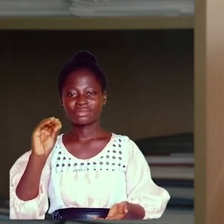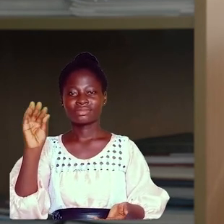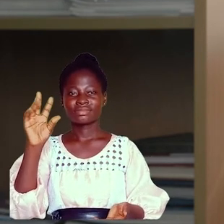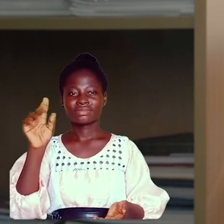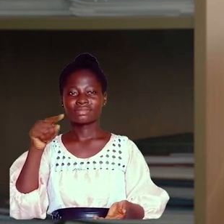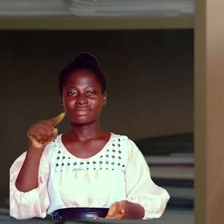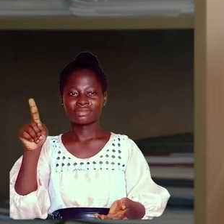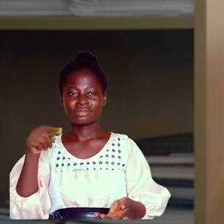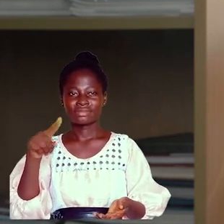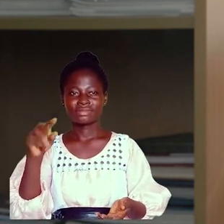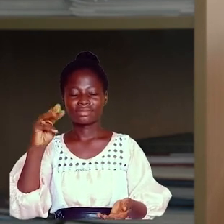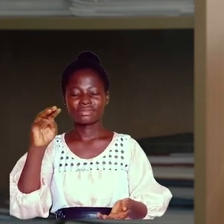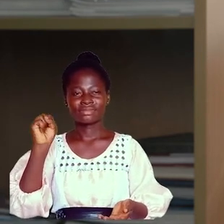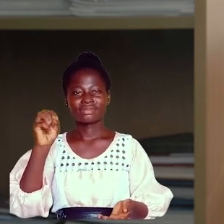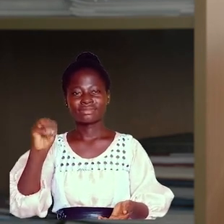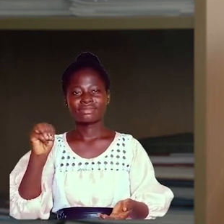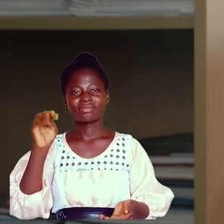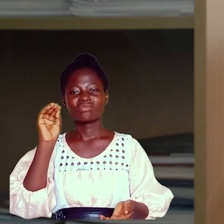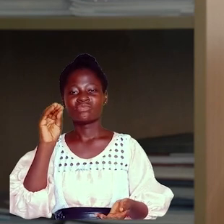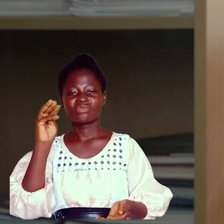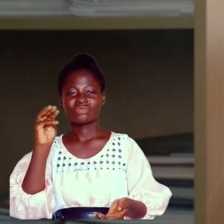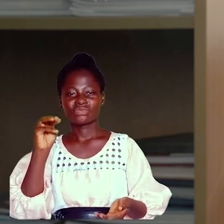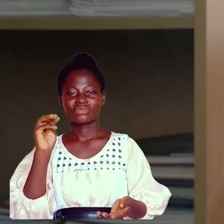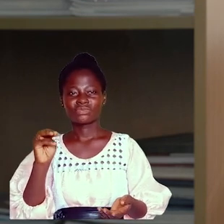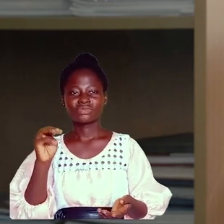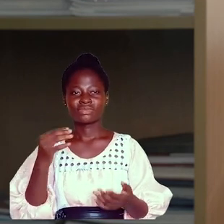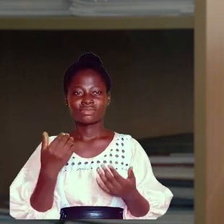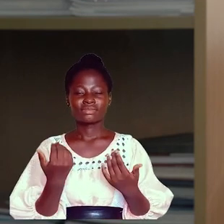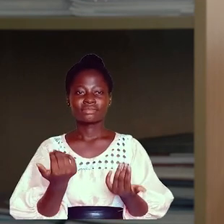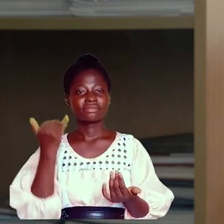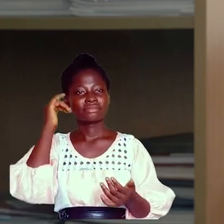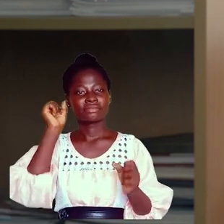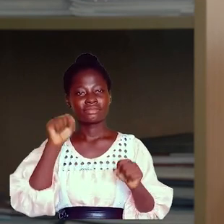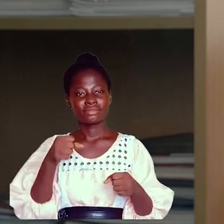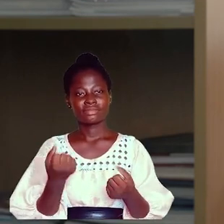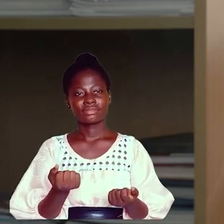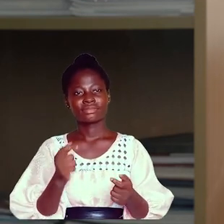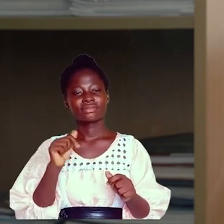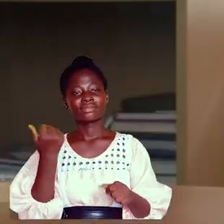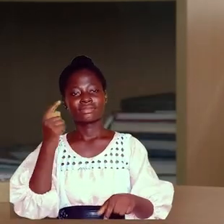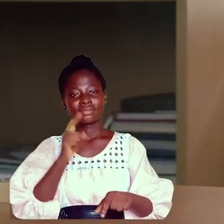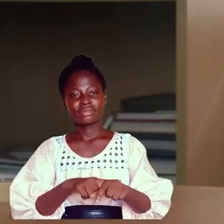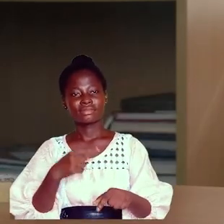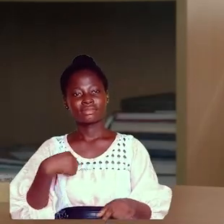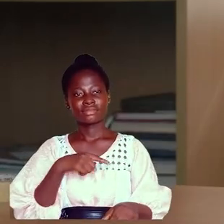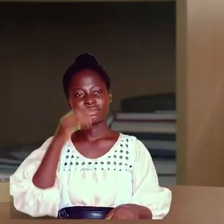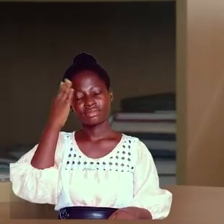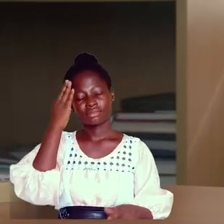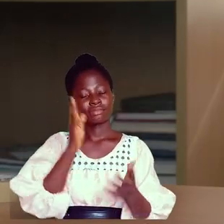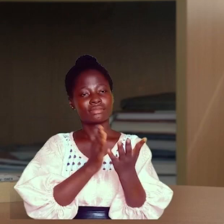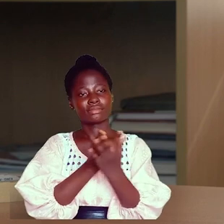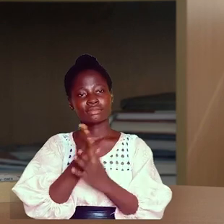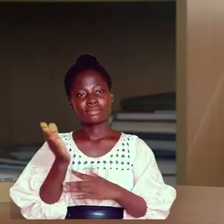*920*56#. That is the SMS short code. A mobile line where you can also call anytime. We know that people